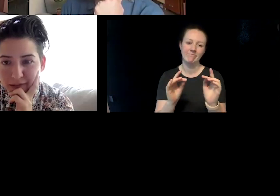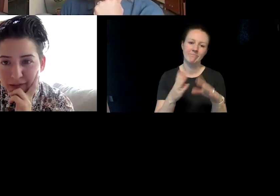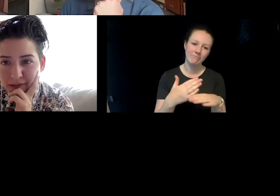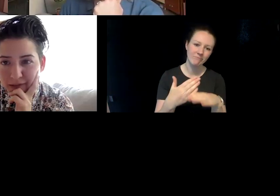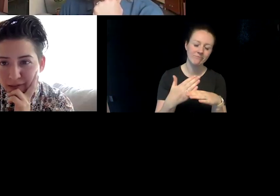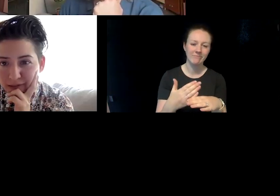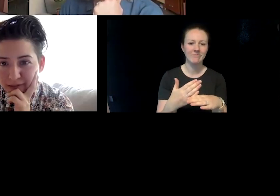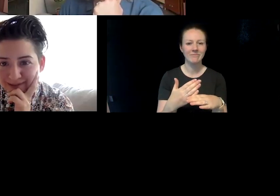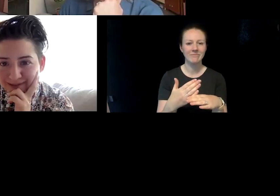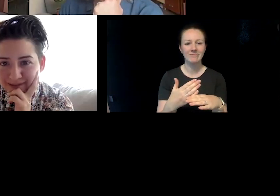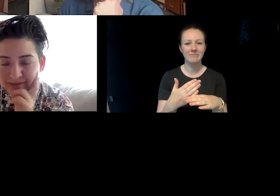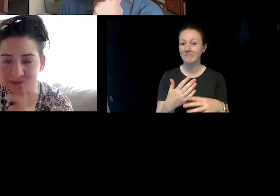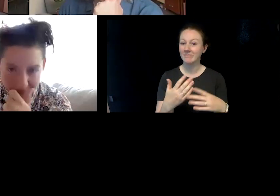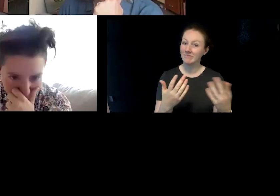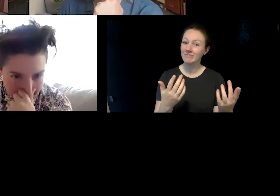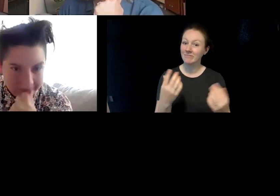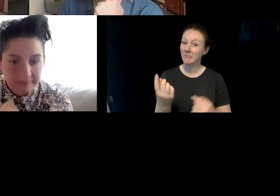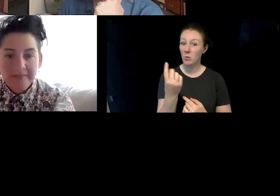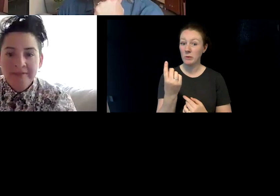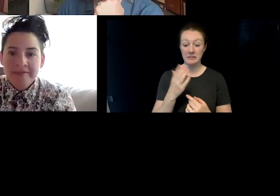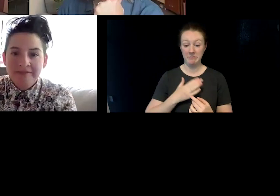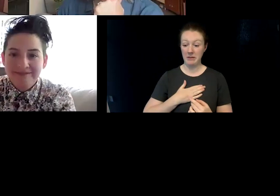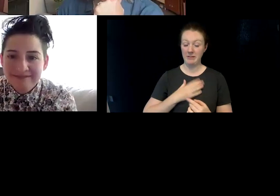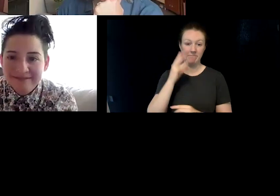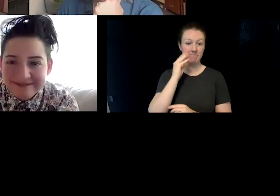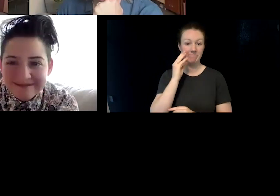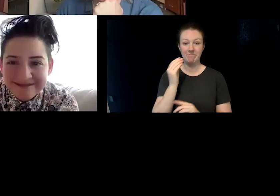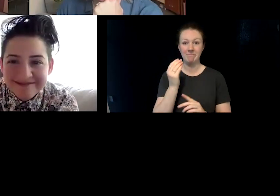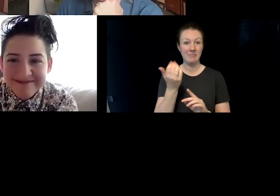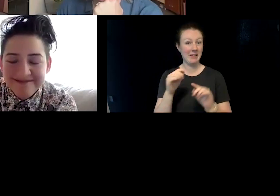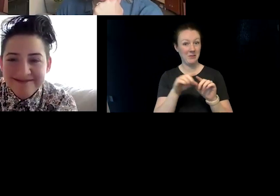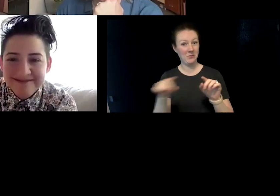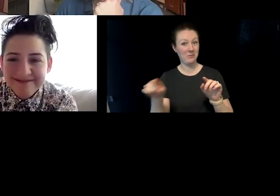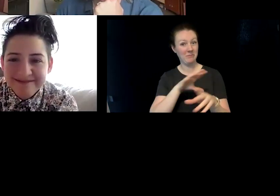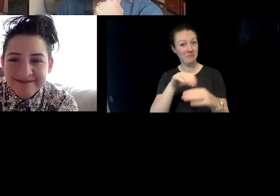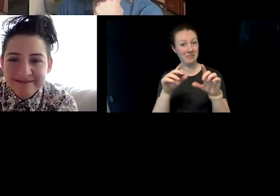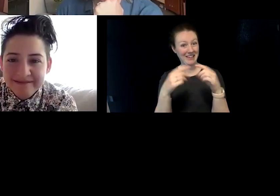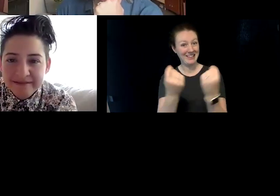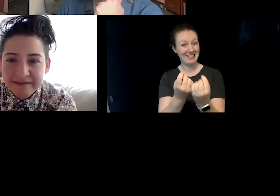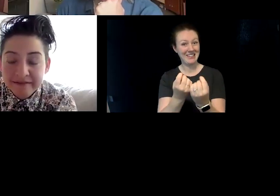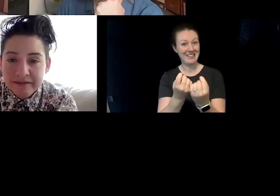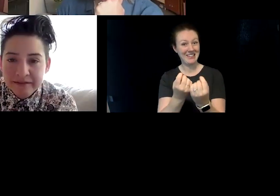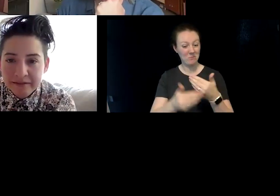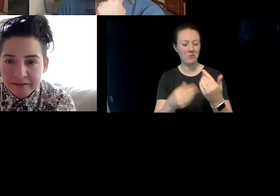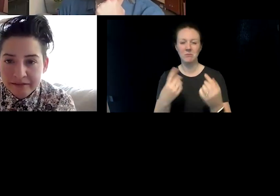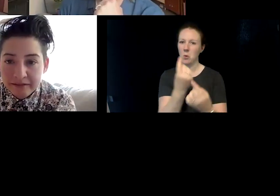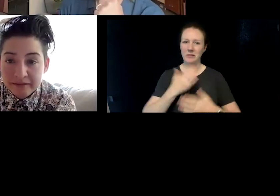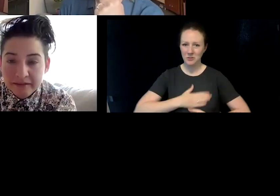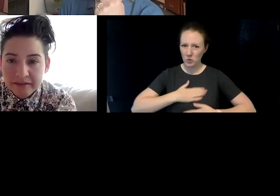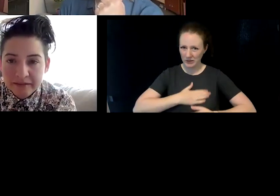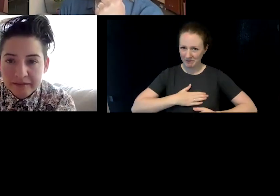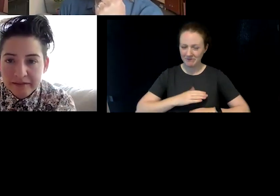time and a very joyful process when I've been able to collaborate with anybody on this team. Just really quickly to wrap things